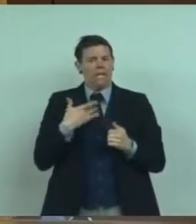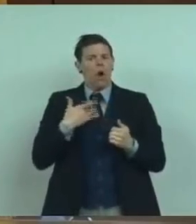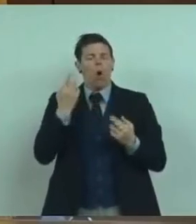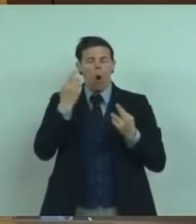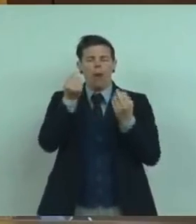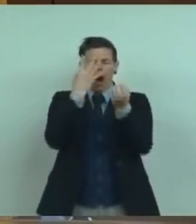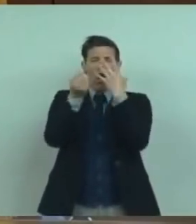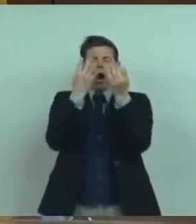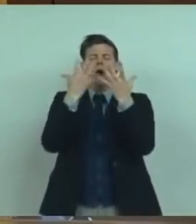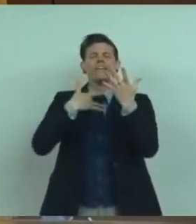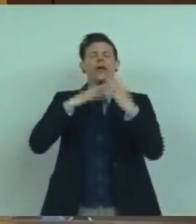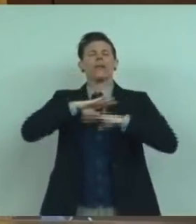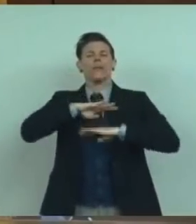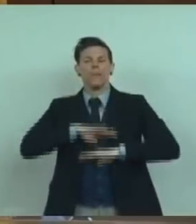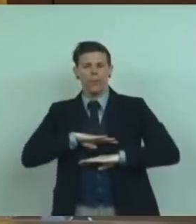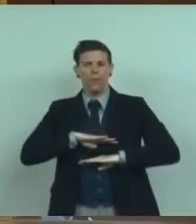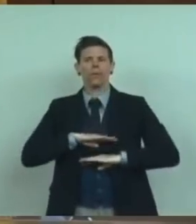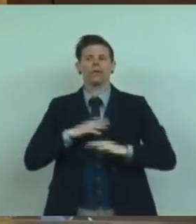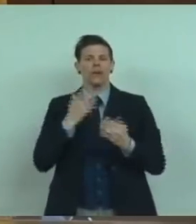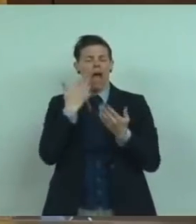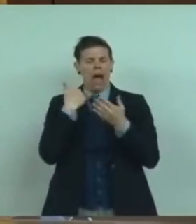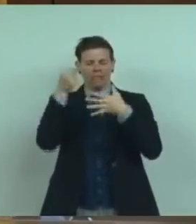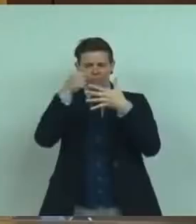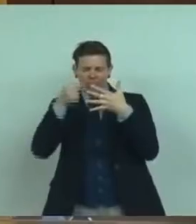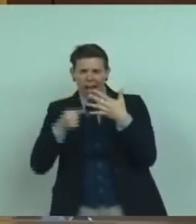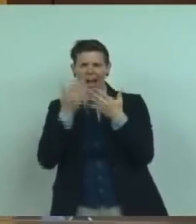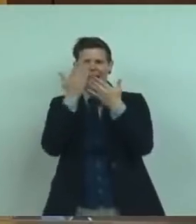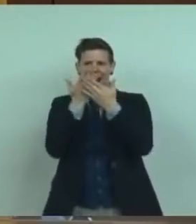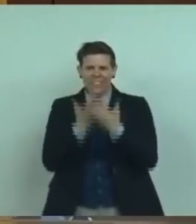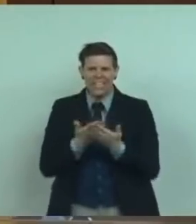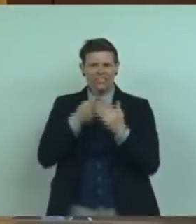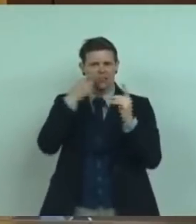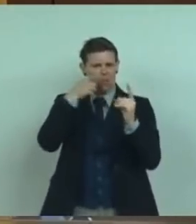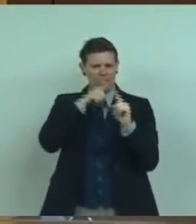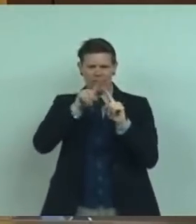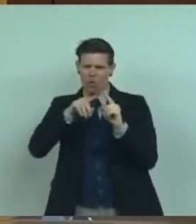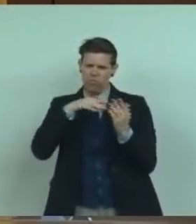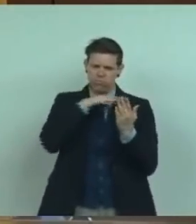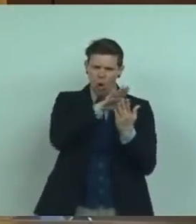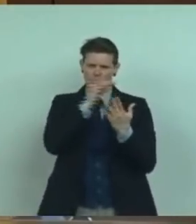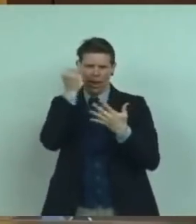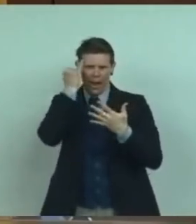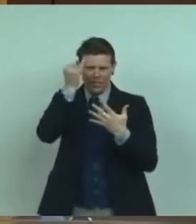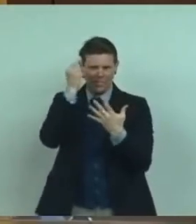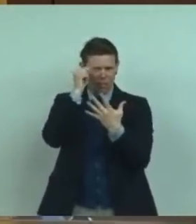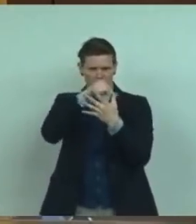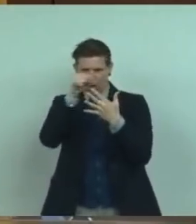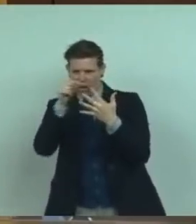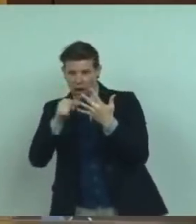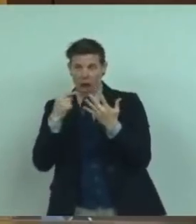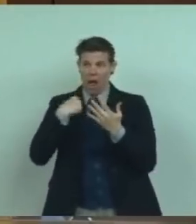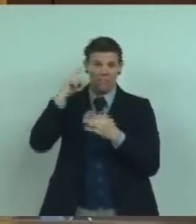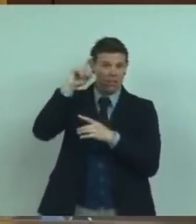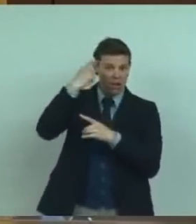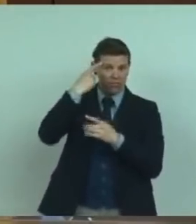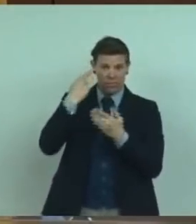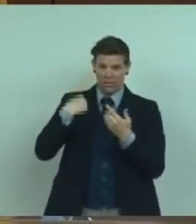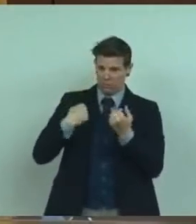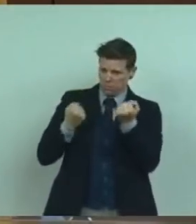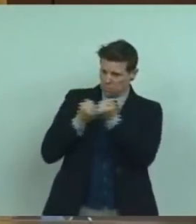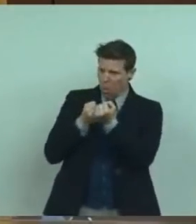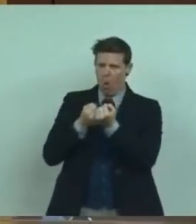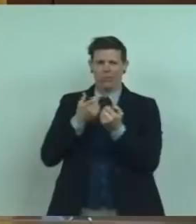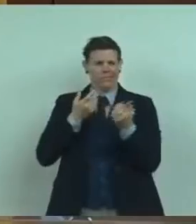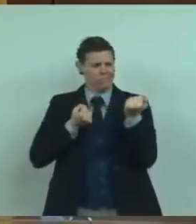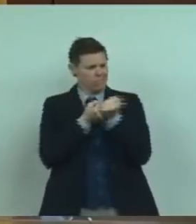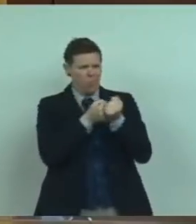evidence-based strategies and getting support by the federal government and our private sector partners to make sure that we do that.